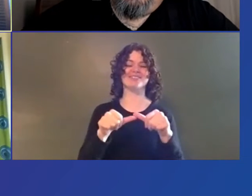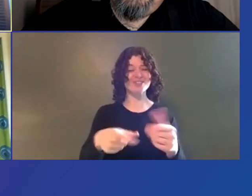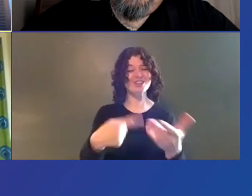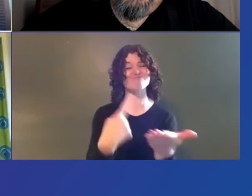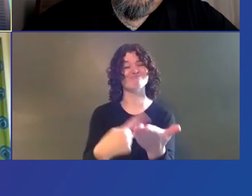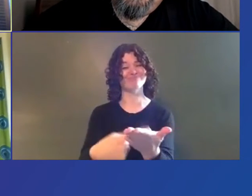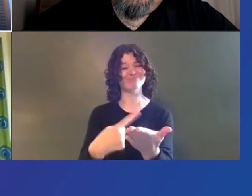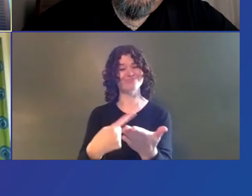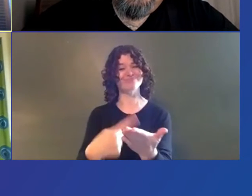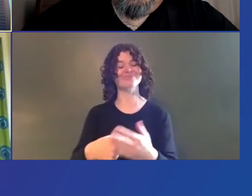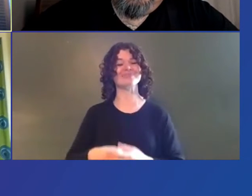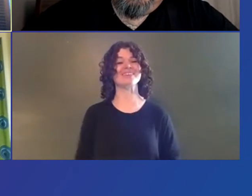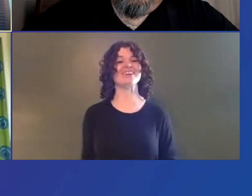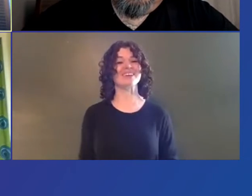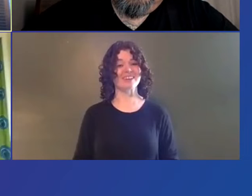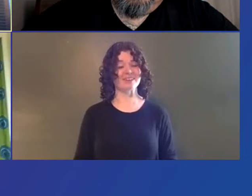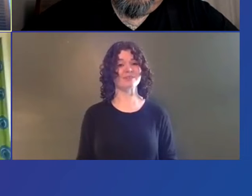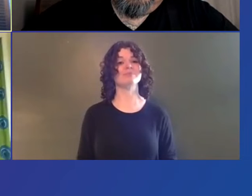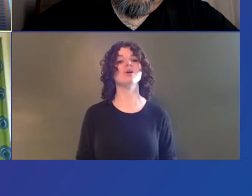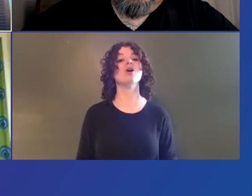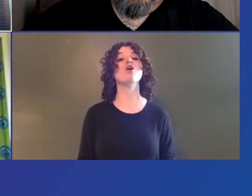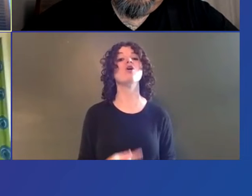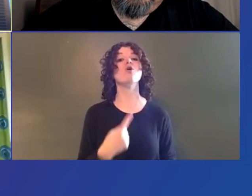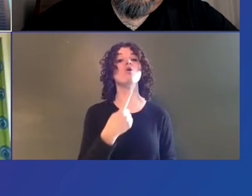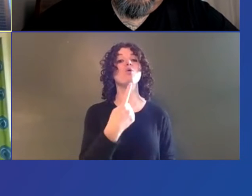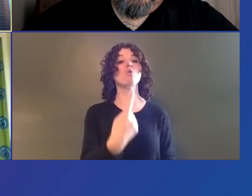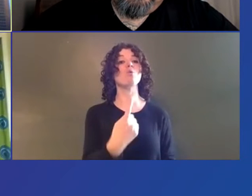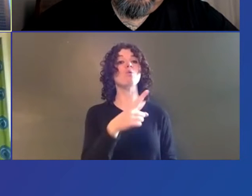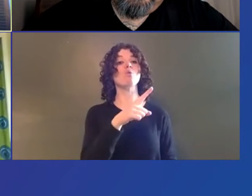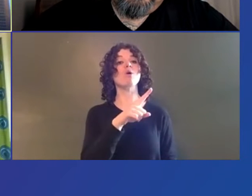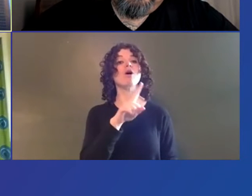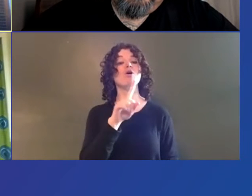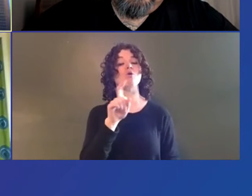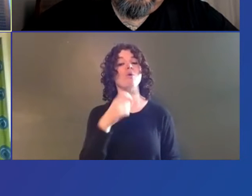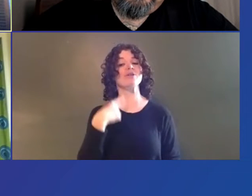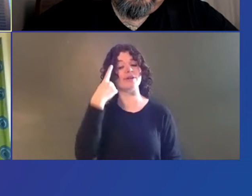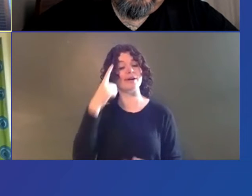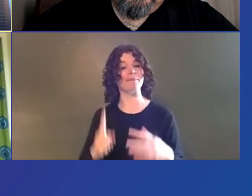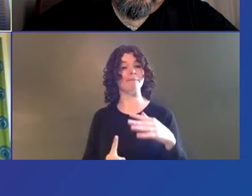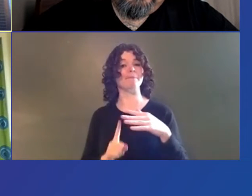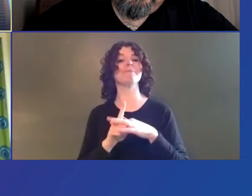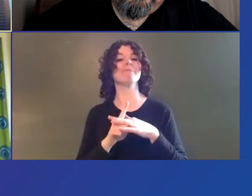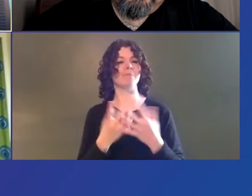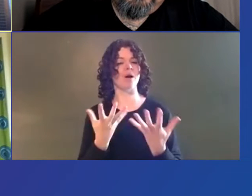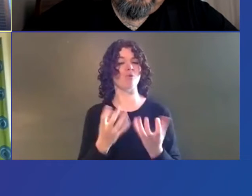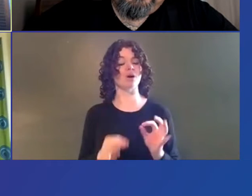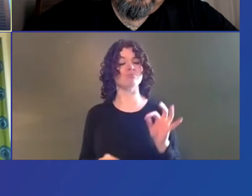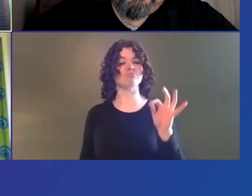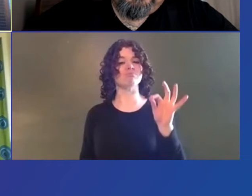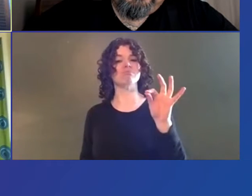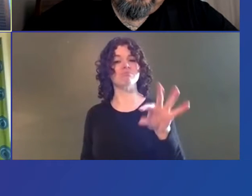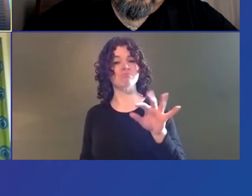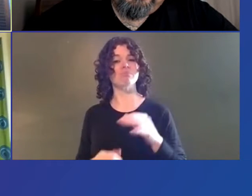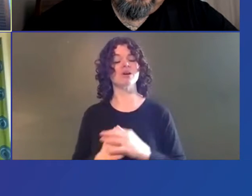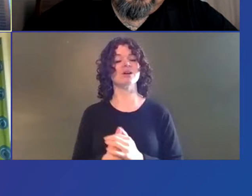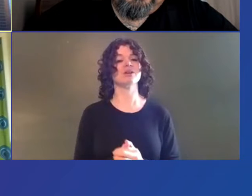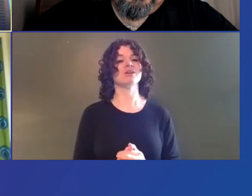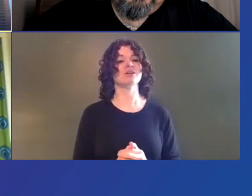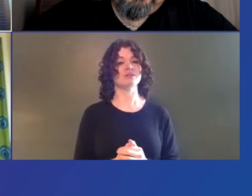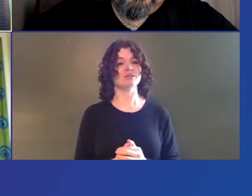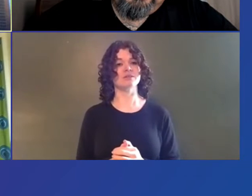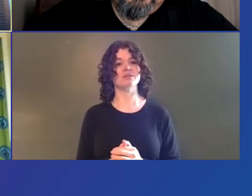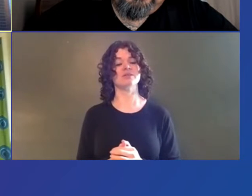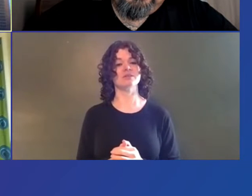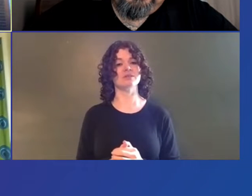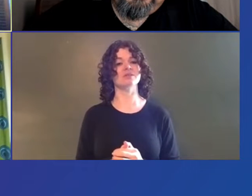But I just want to put out that a question that came to me is on my heart now. Hearing both of you,